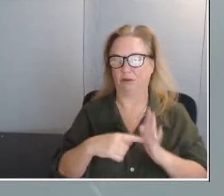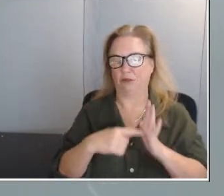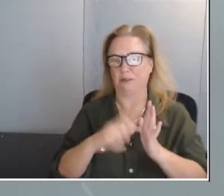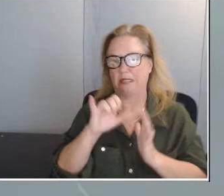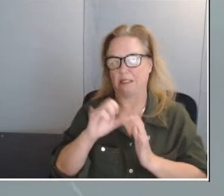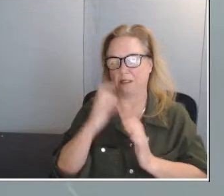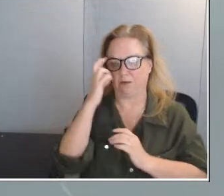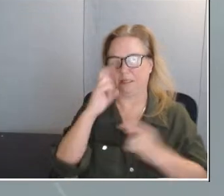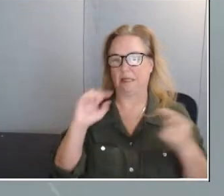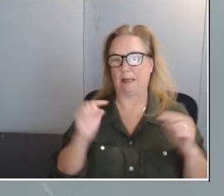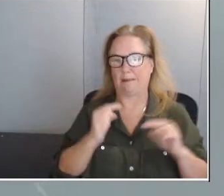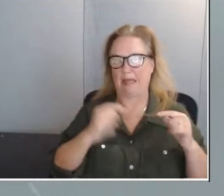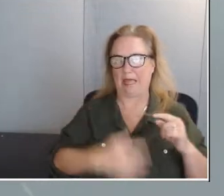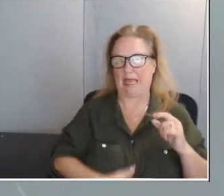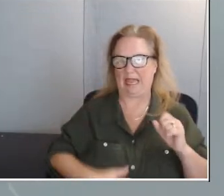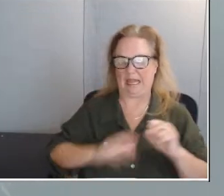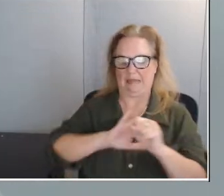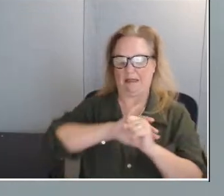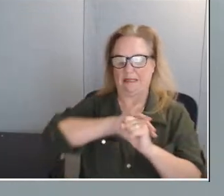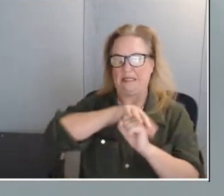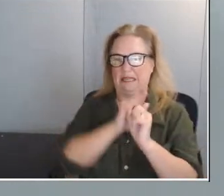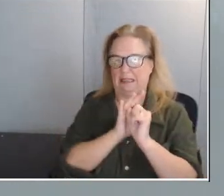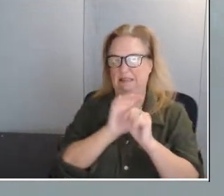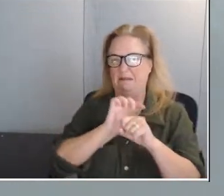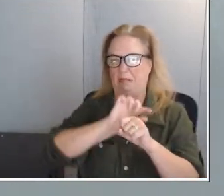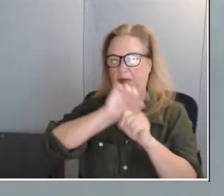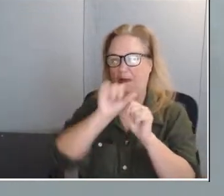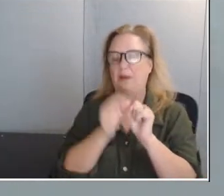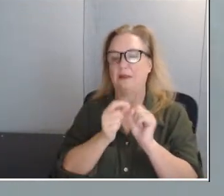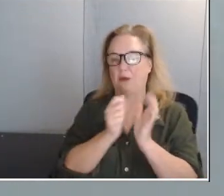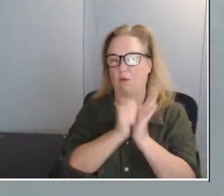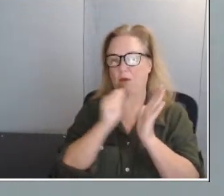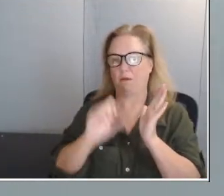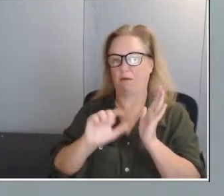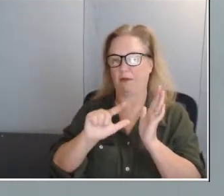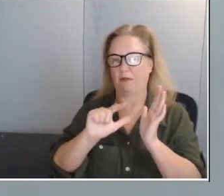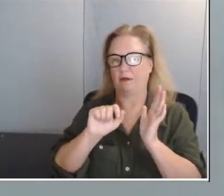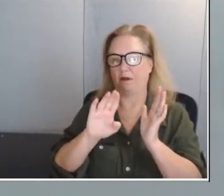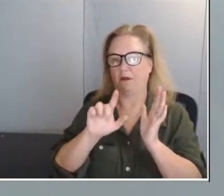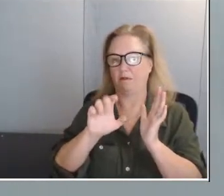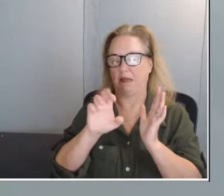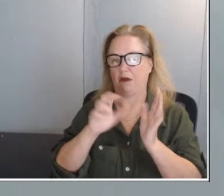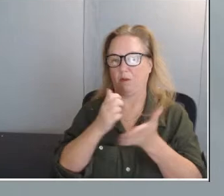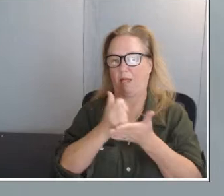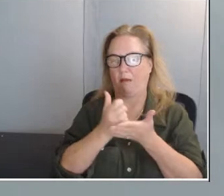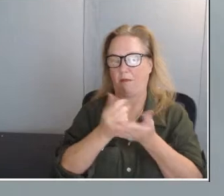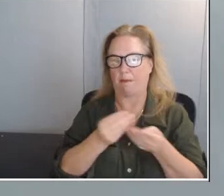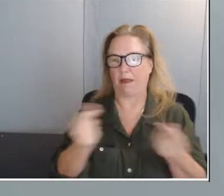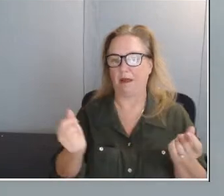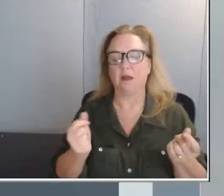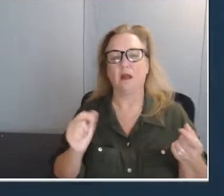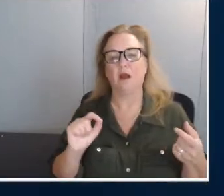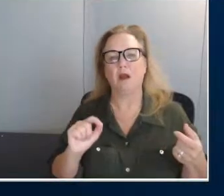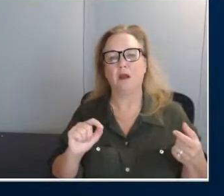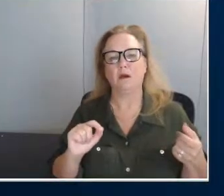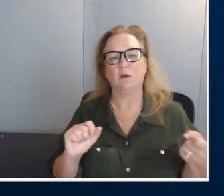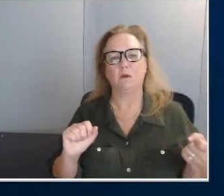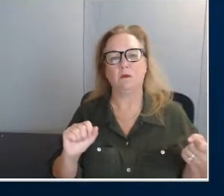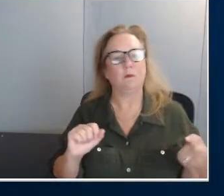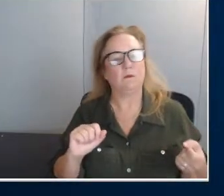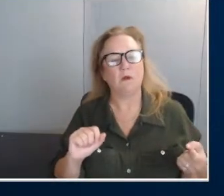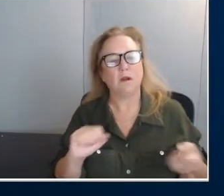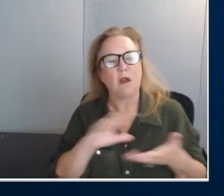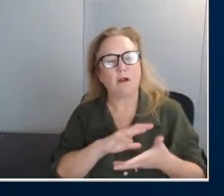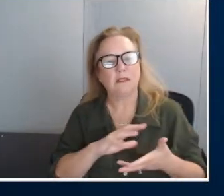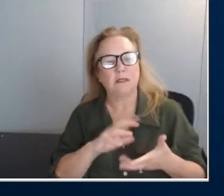have the pain. And then that's how we know that taking the gallbladder out will likely resolve that pain. What causes a gallbladder to get inflamed or